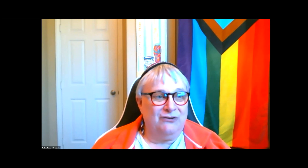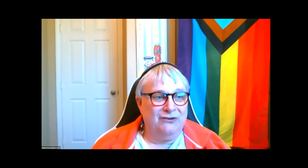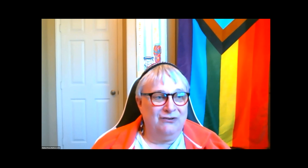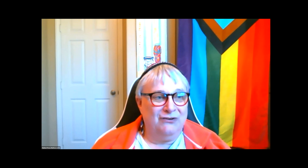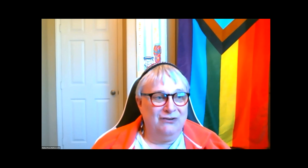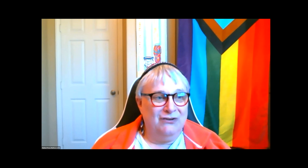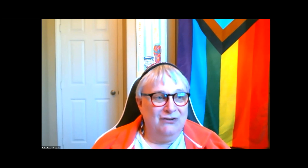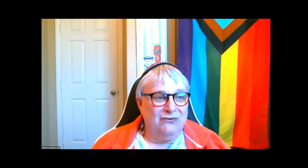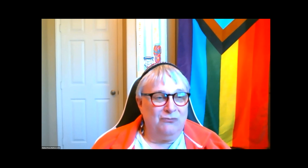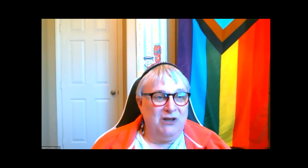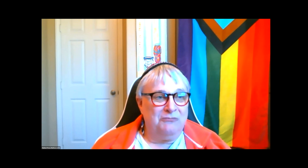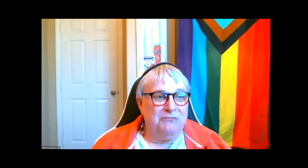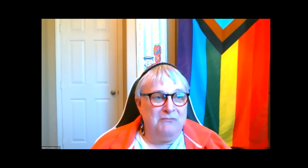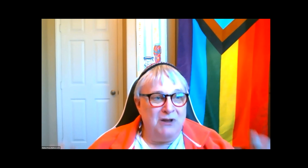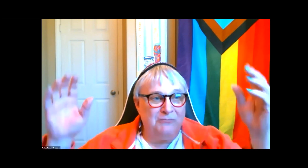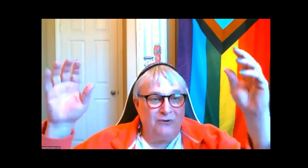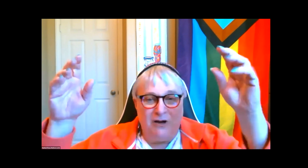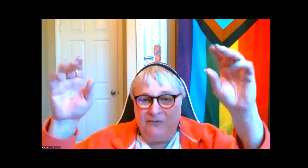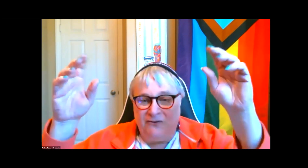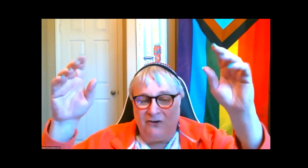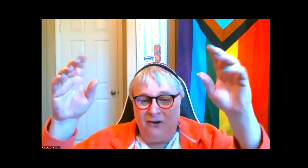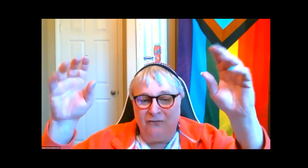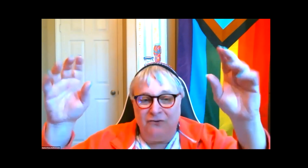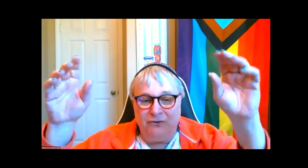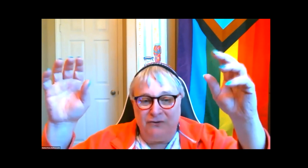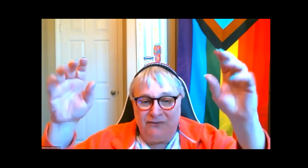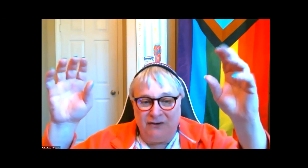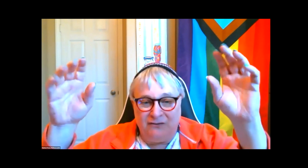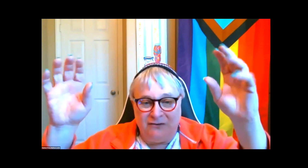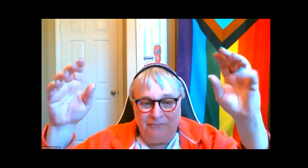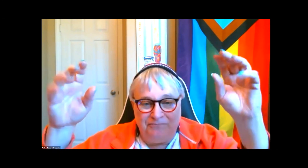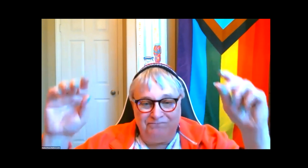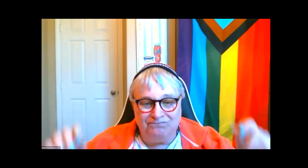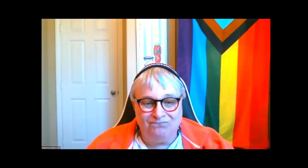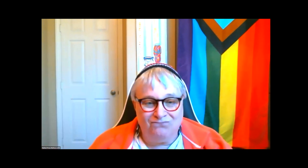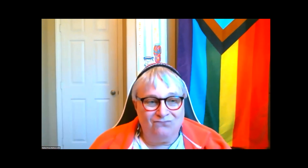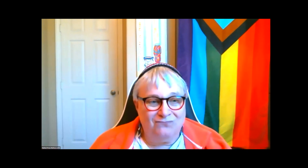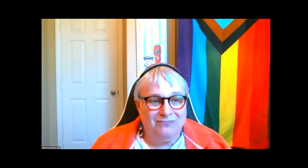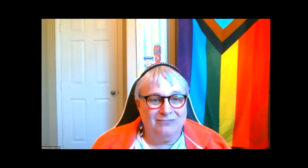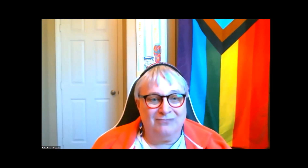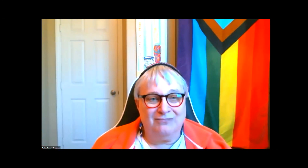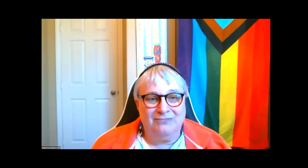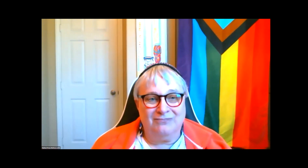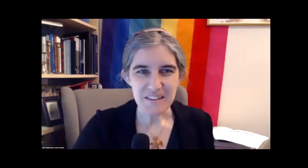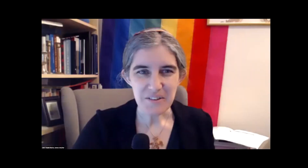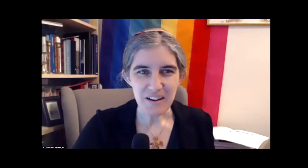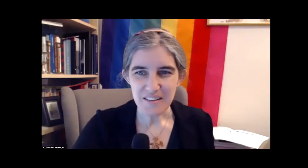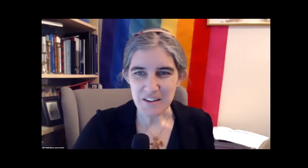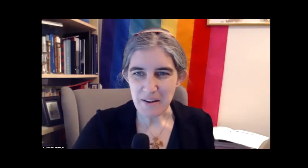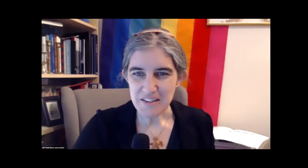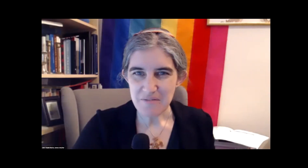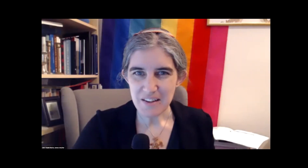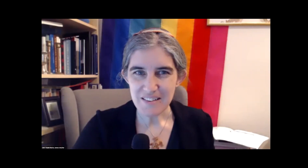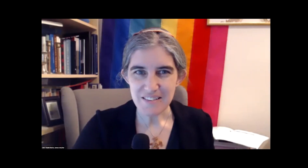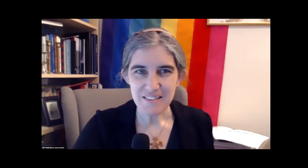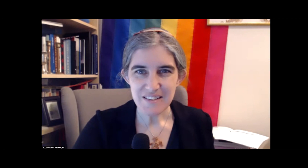about. So mad props to all of you in the session. We will see you all in